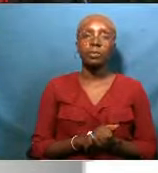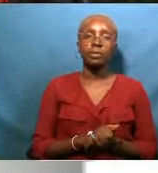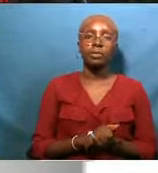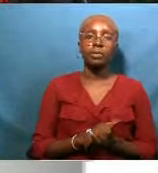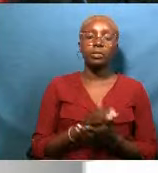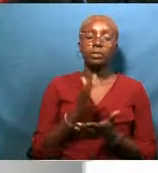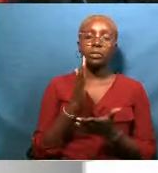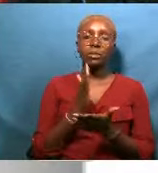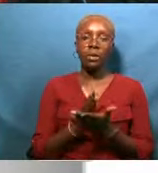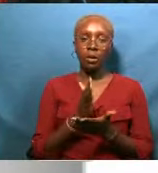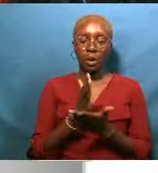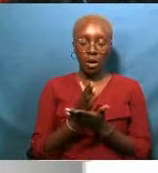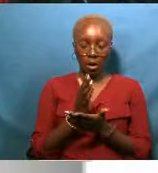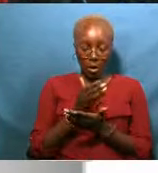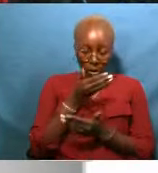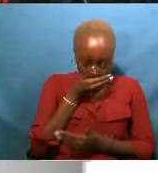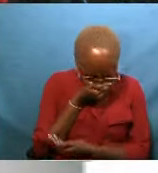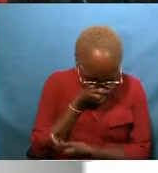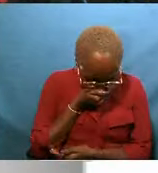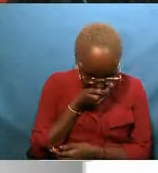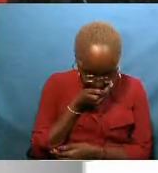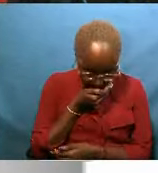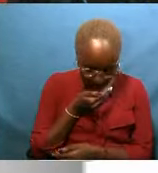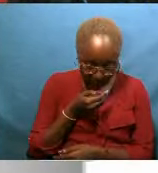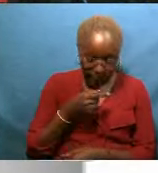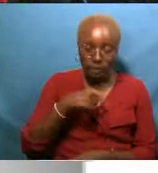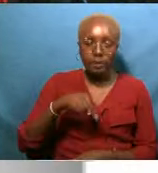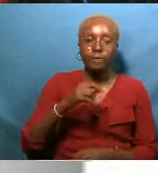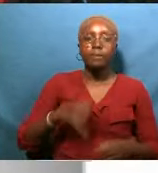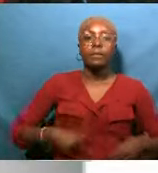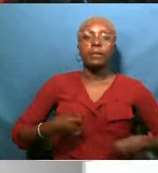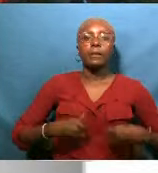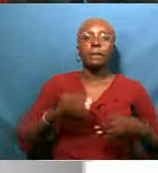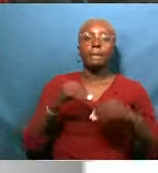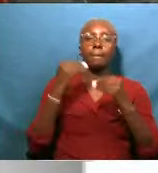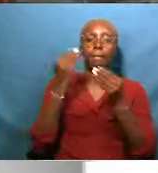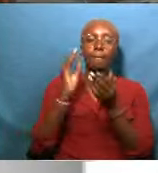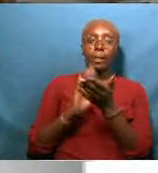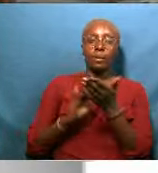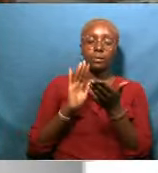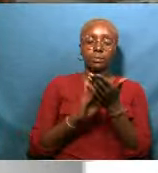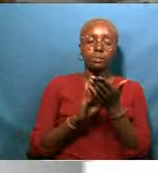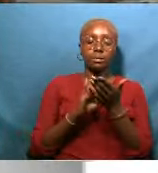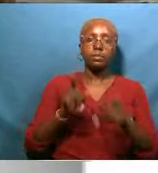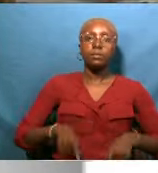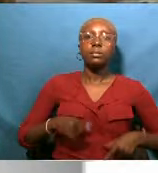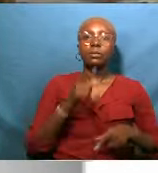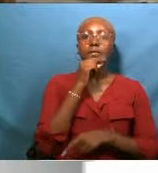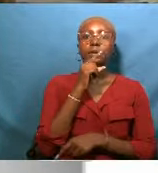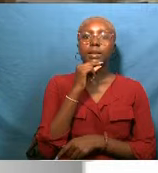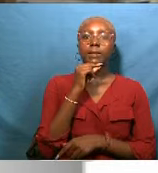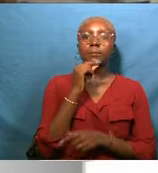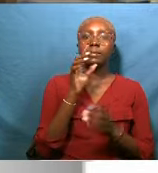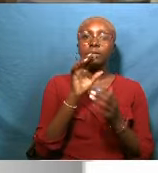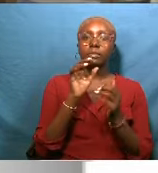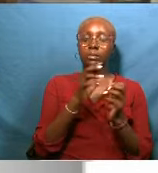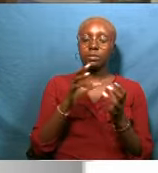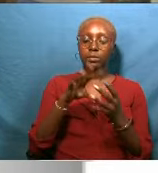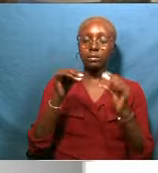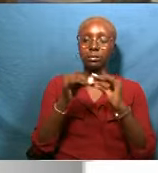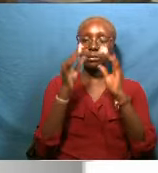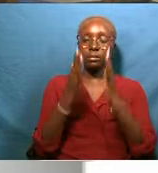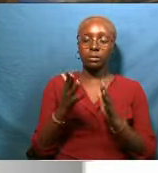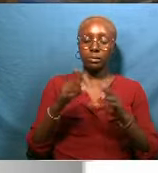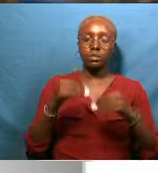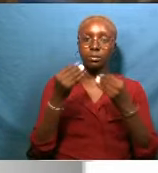It is right and our delight to give you thanks and praise, great Father, living God, supreme over the world, creator, provider, savior,